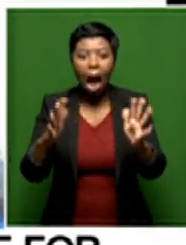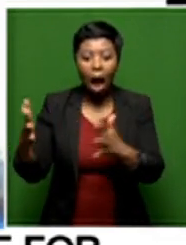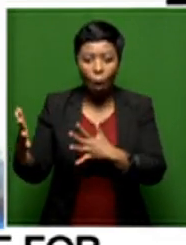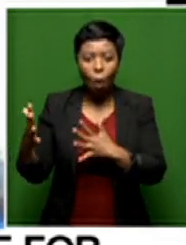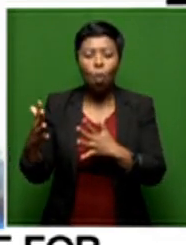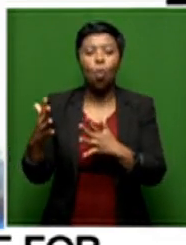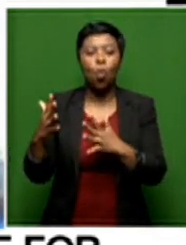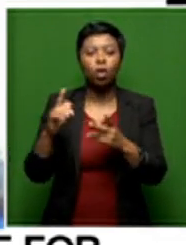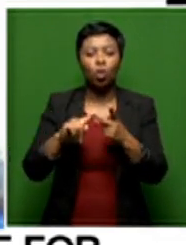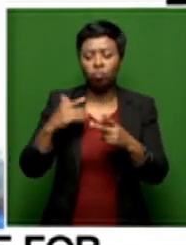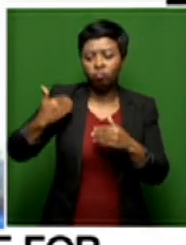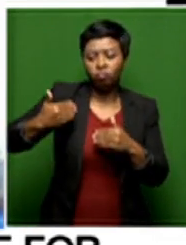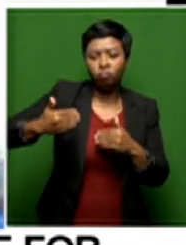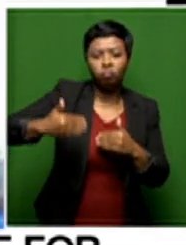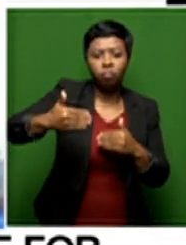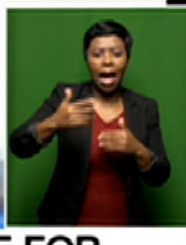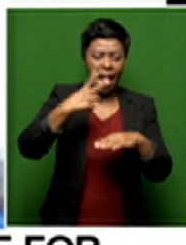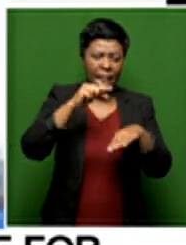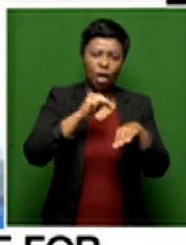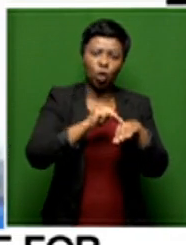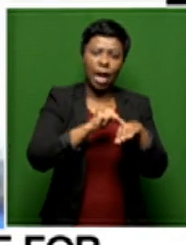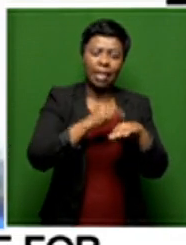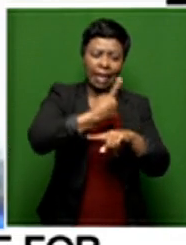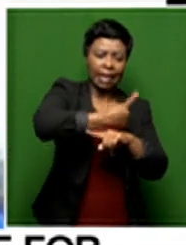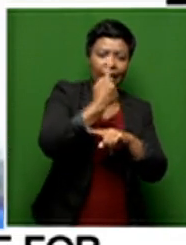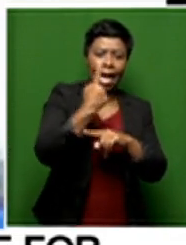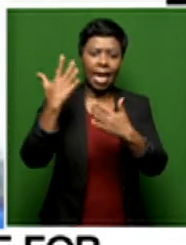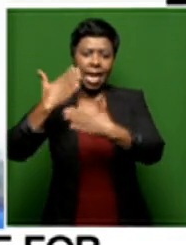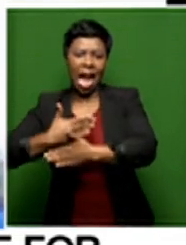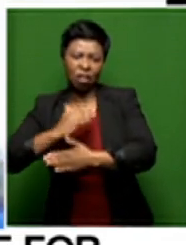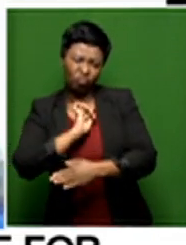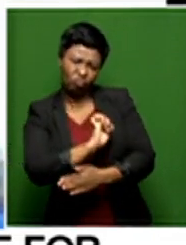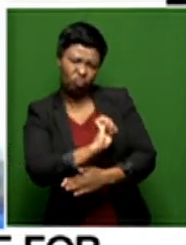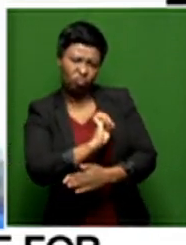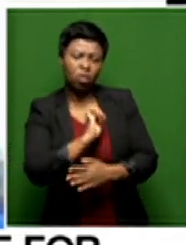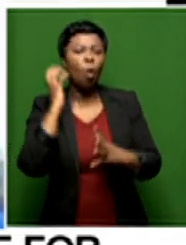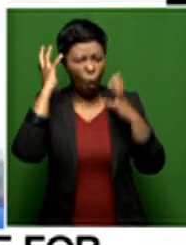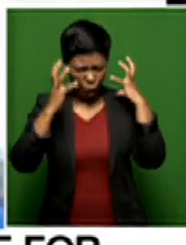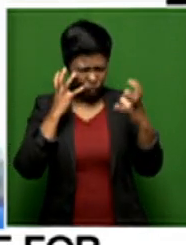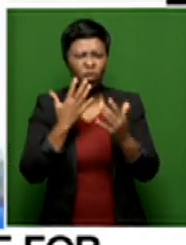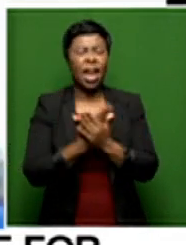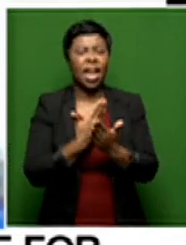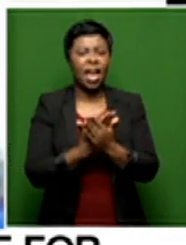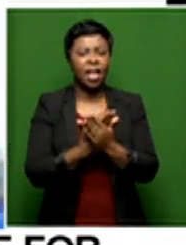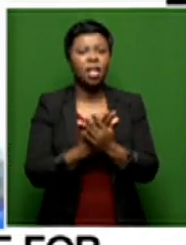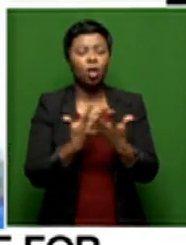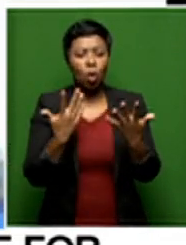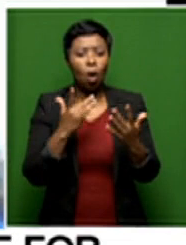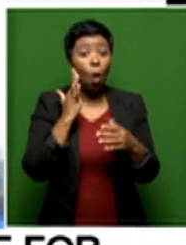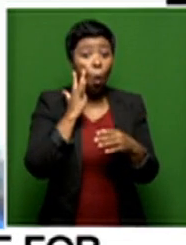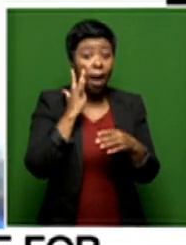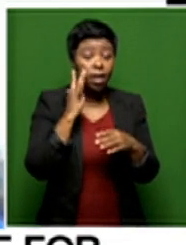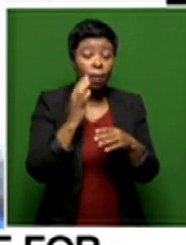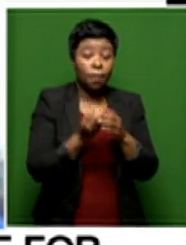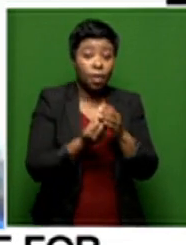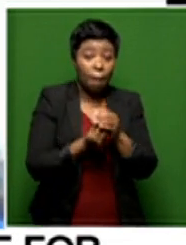their circadian rhythm, so just their natural day and night rhythm. And also sometimes then they are active when the plants are